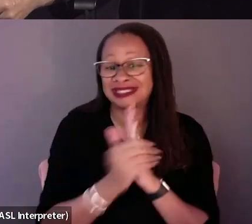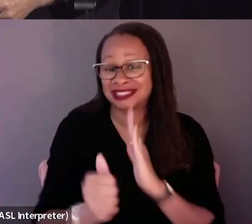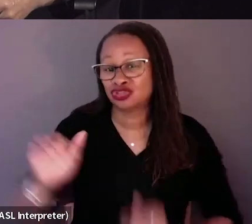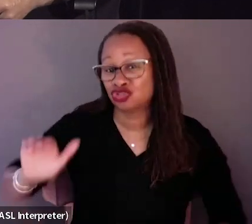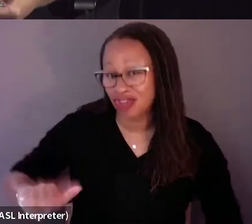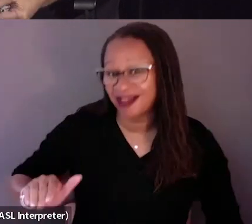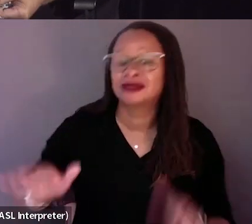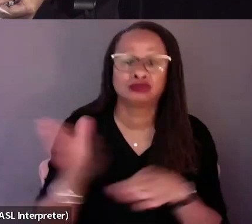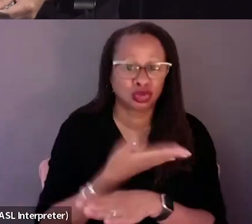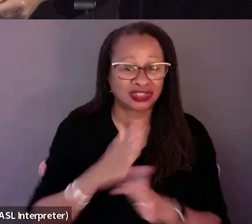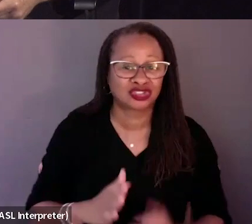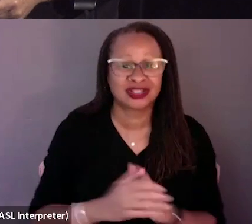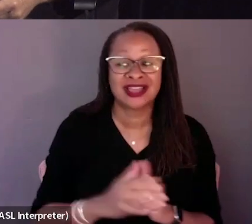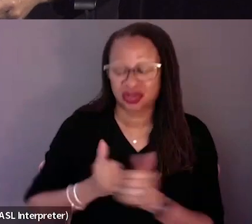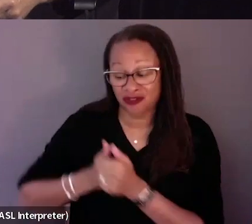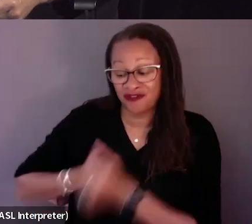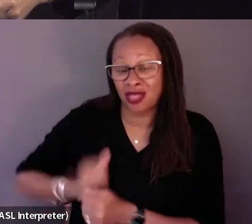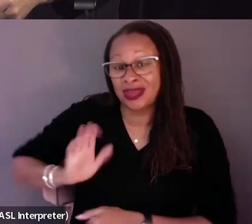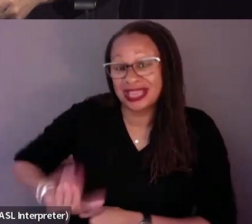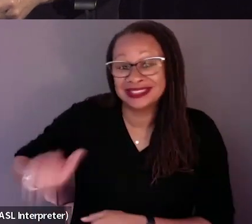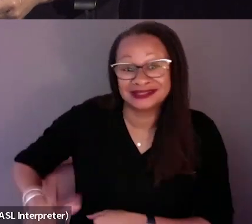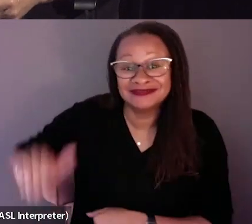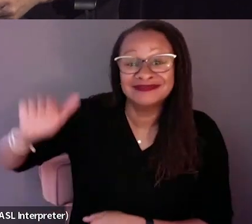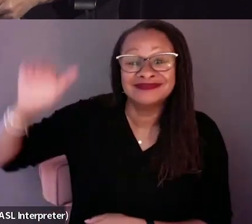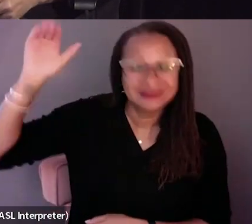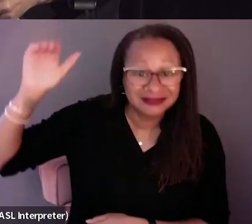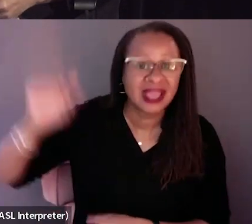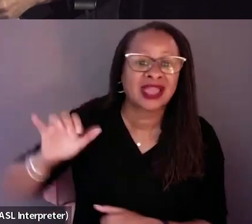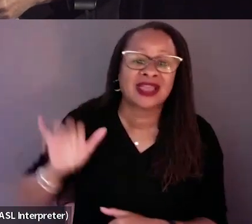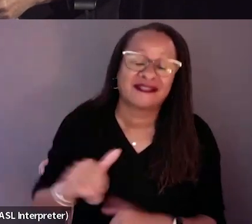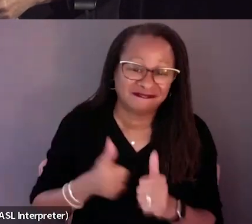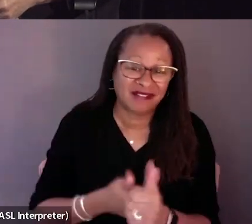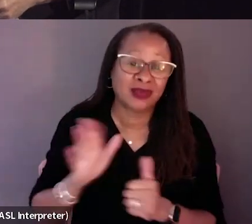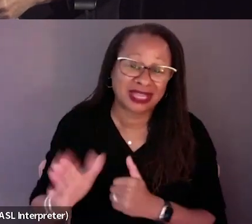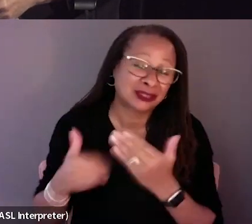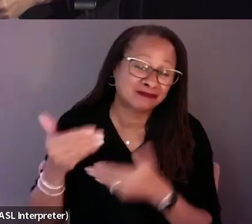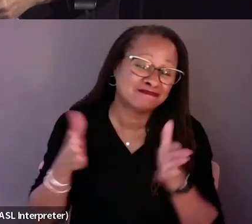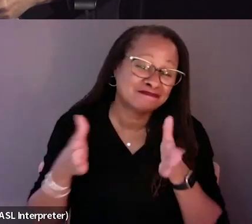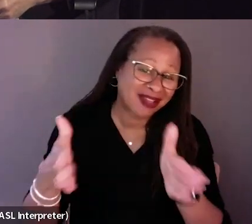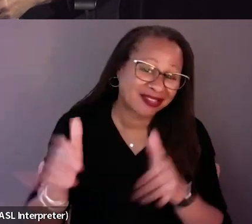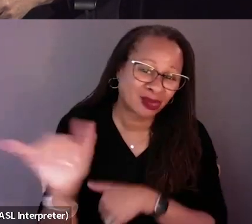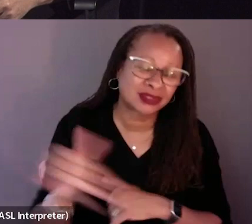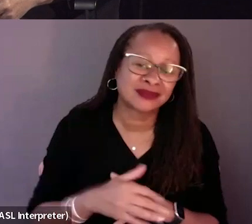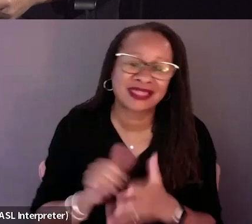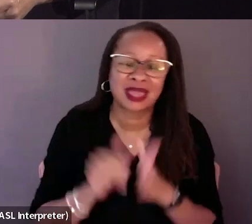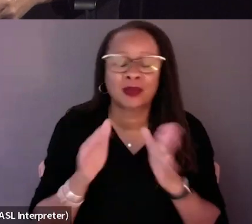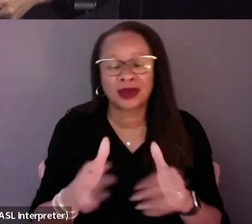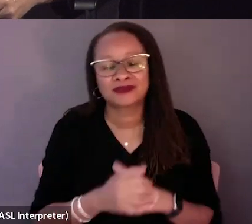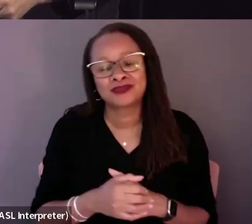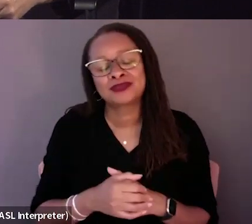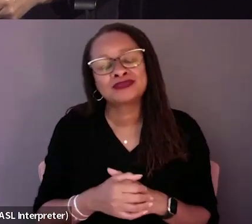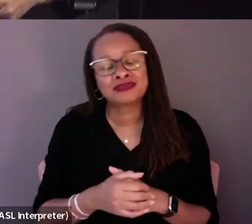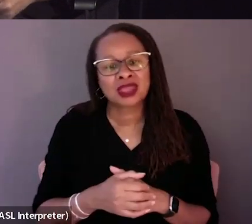they're following in every respect in his footsteps and in that way. But what are